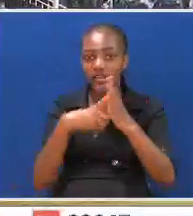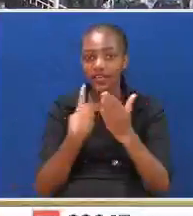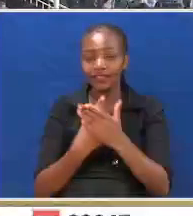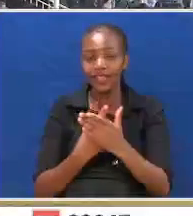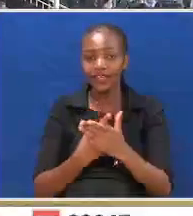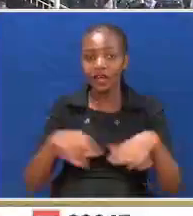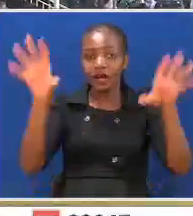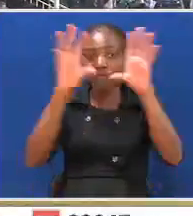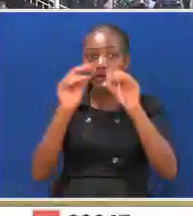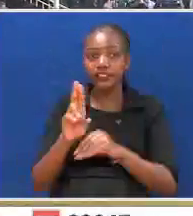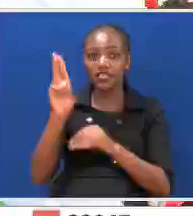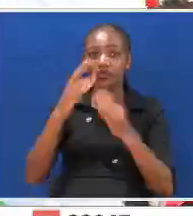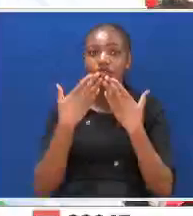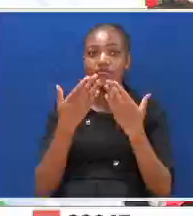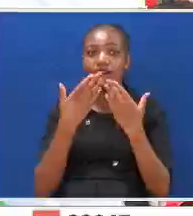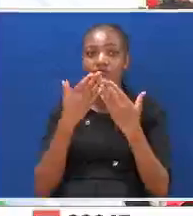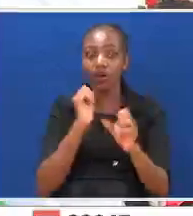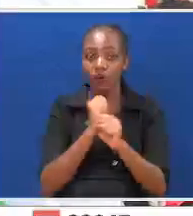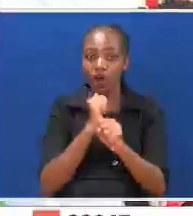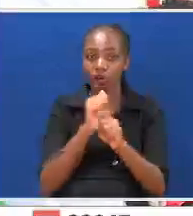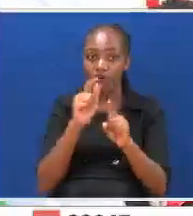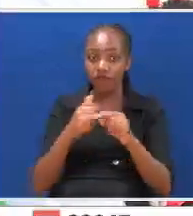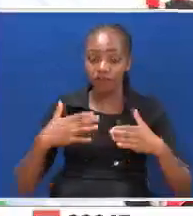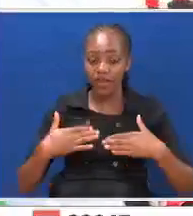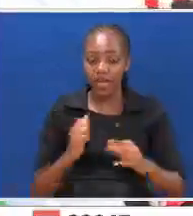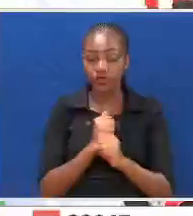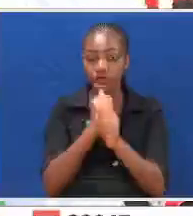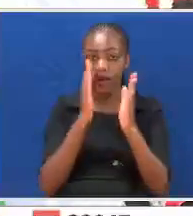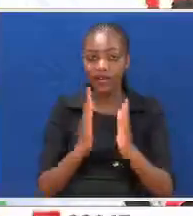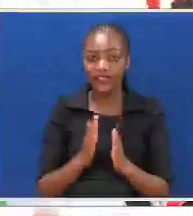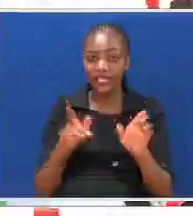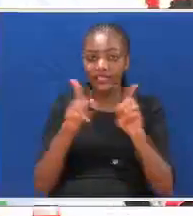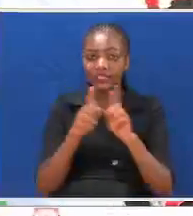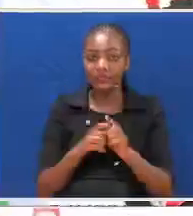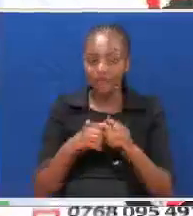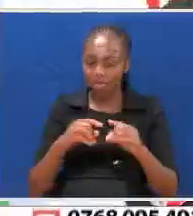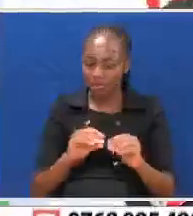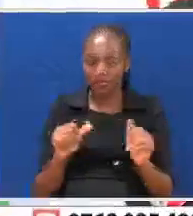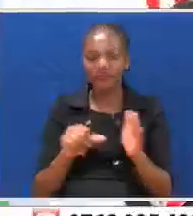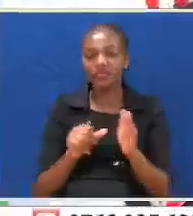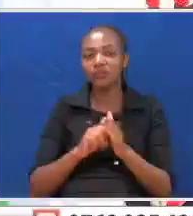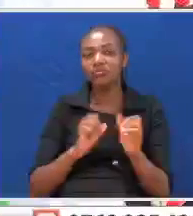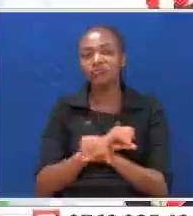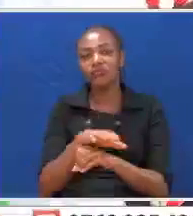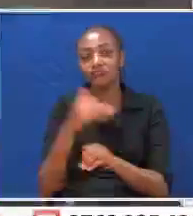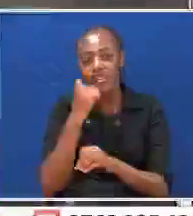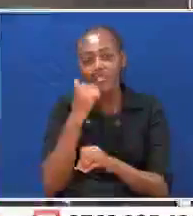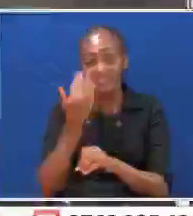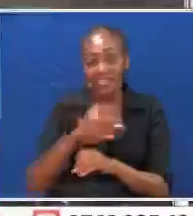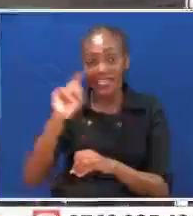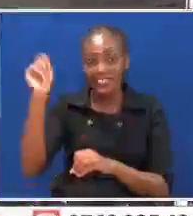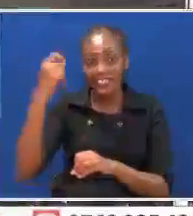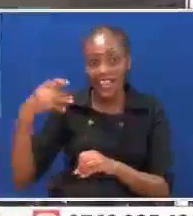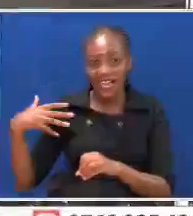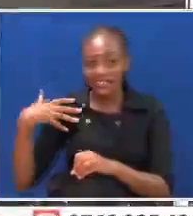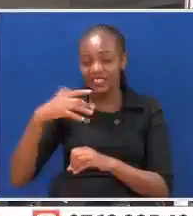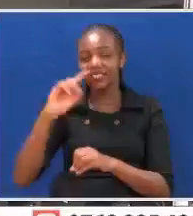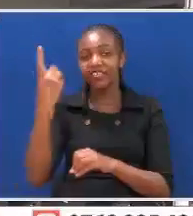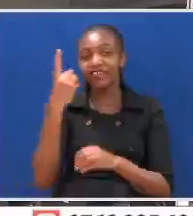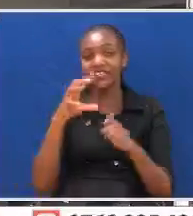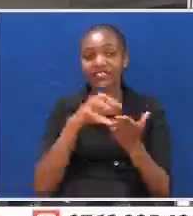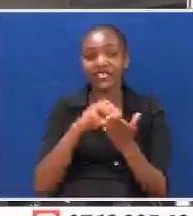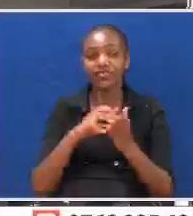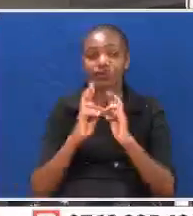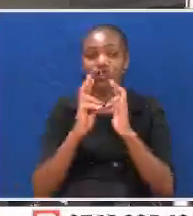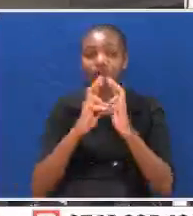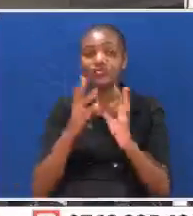state commended efforts by healthcare workers in taming the spread of the coronavirus pandemic since the first case was